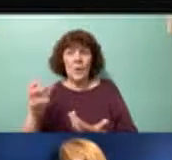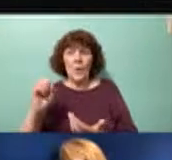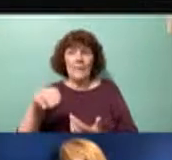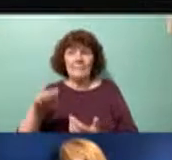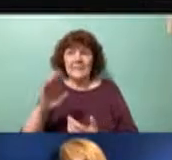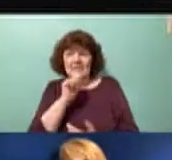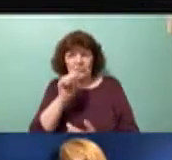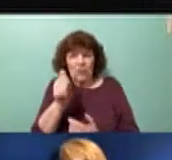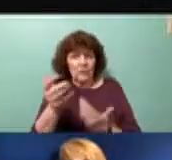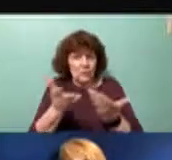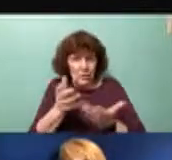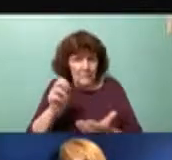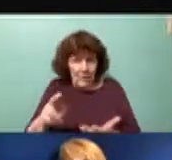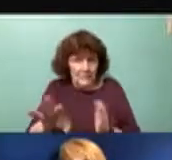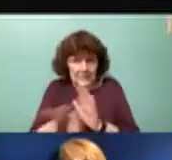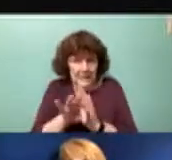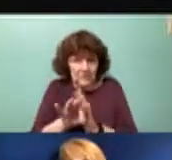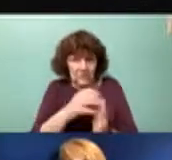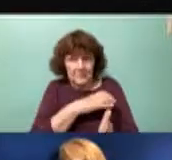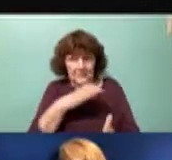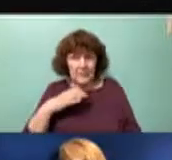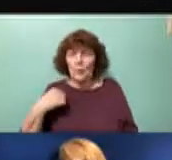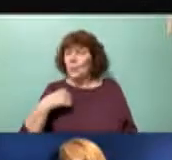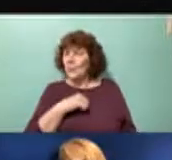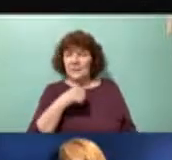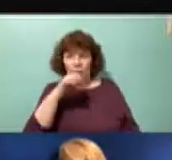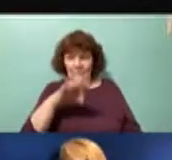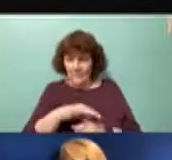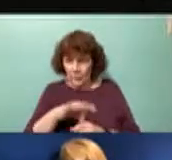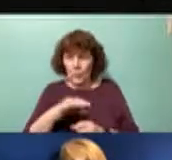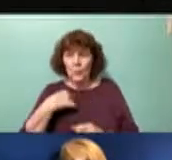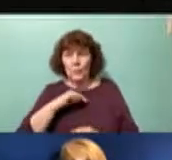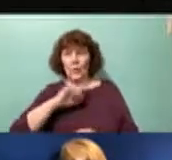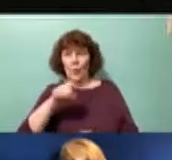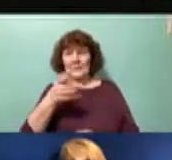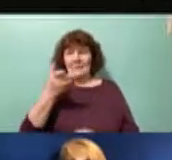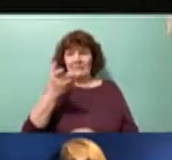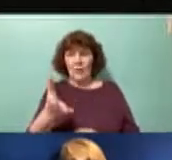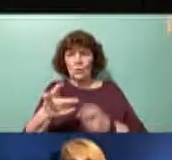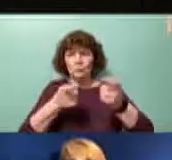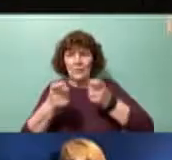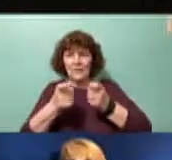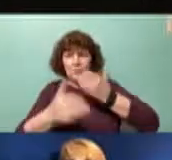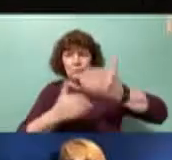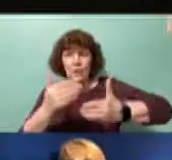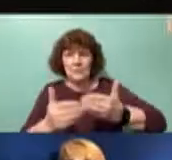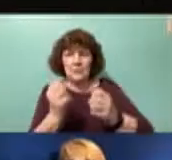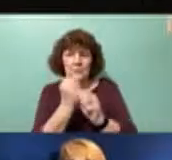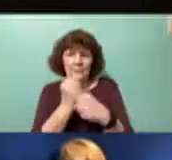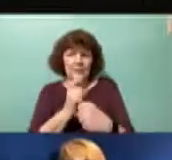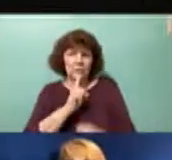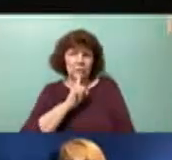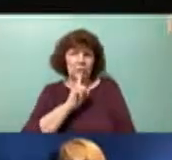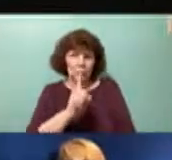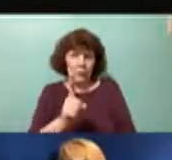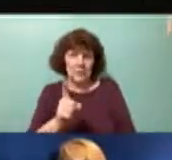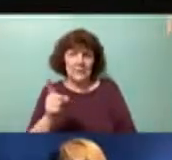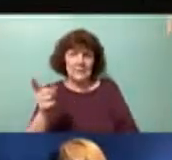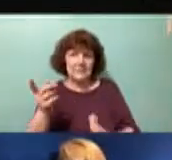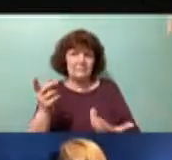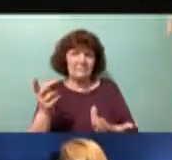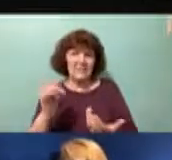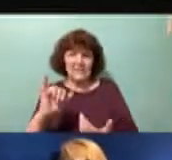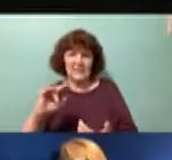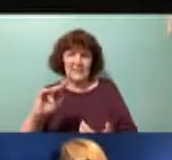committees. We are simply there to manage the process and ensure its integrity, that information that shouldn't be shared with vendors